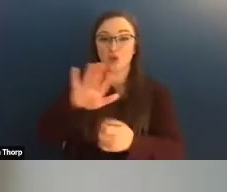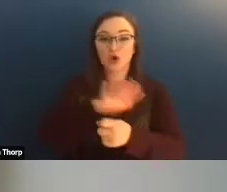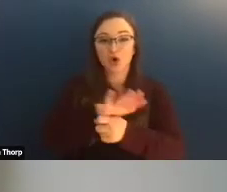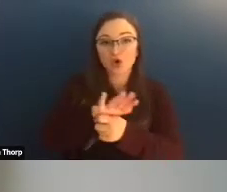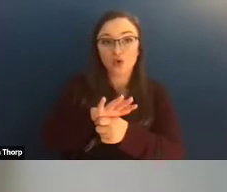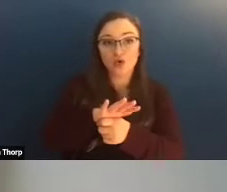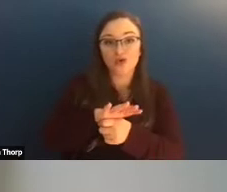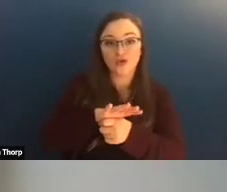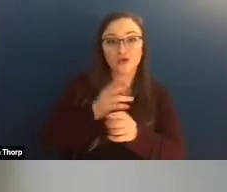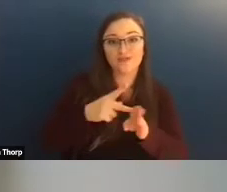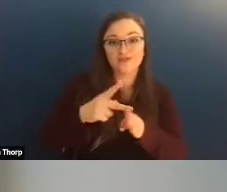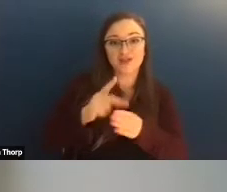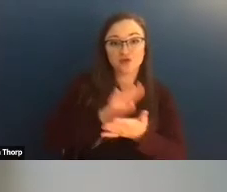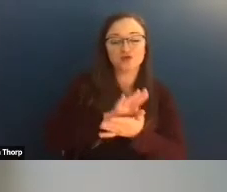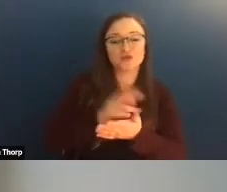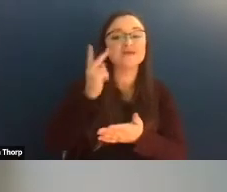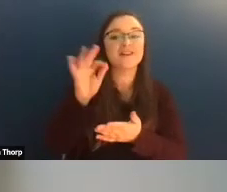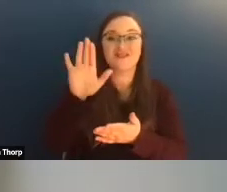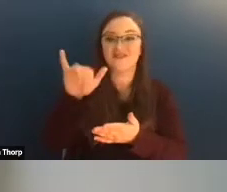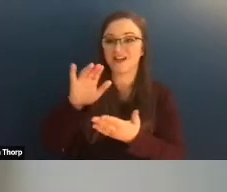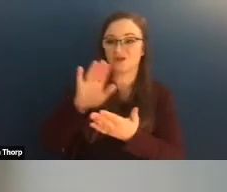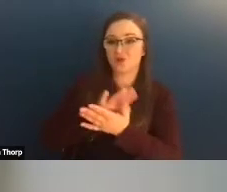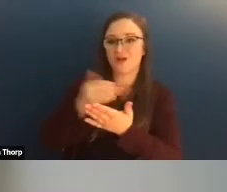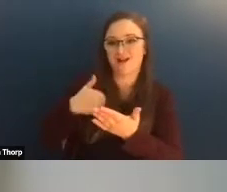any programs that the school has that might